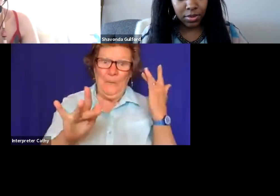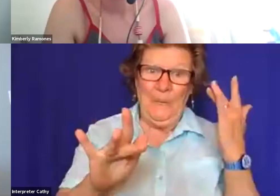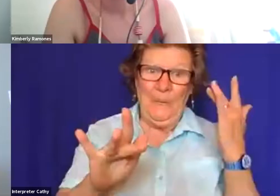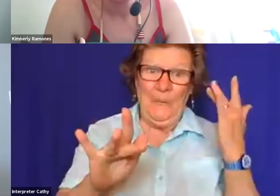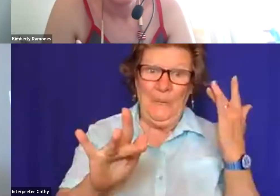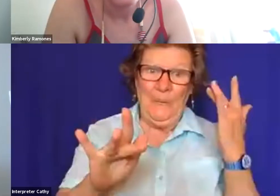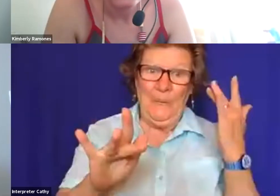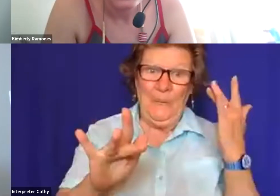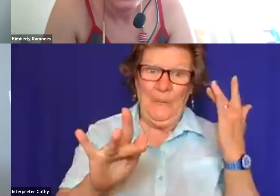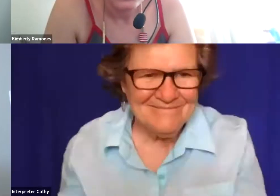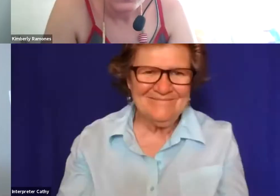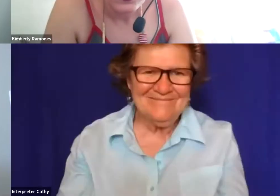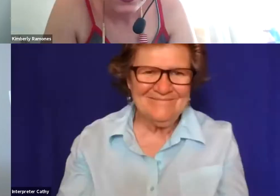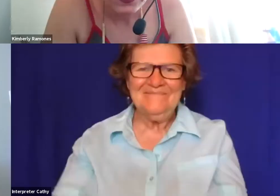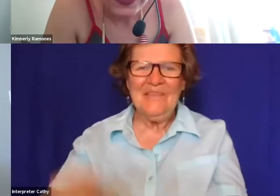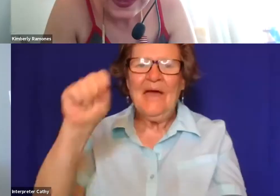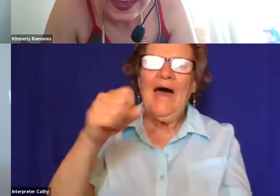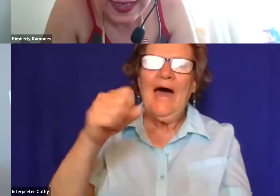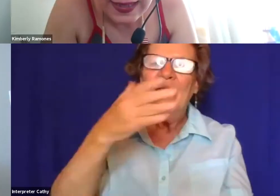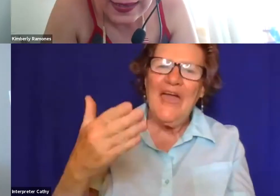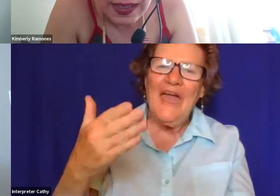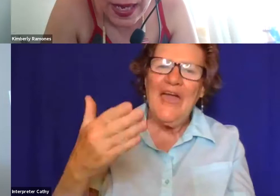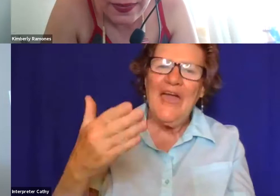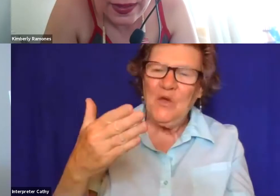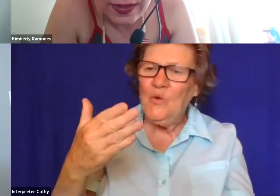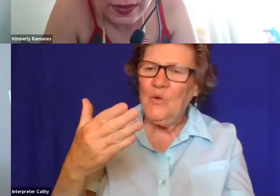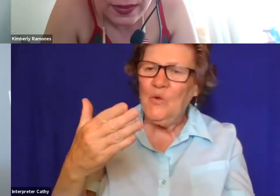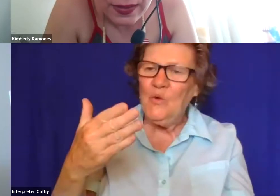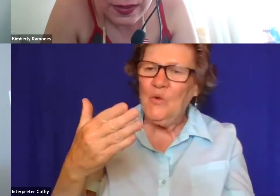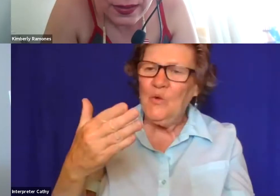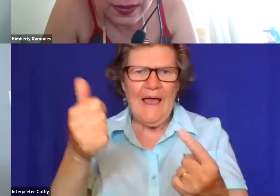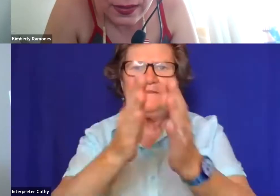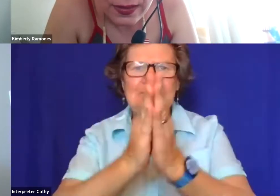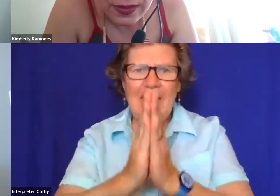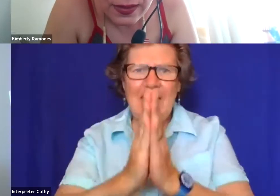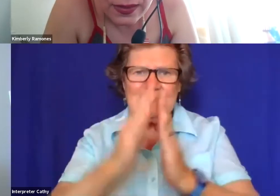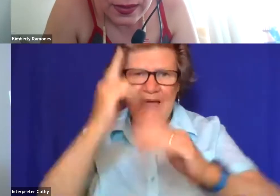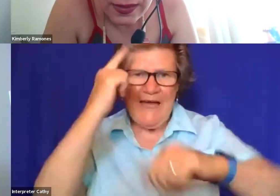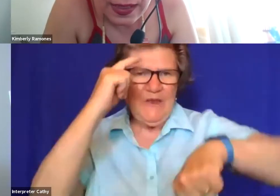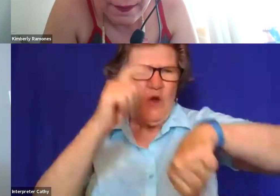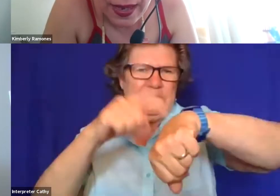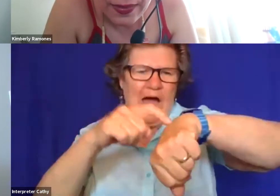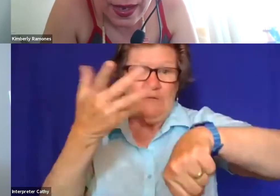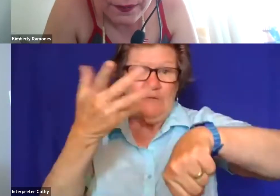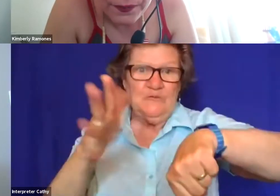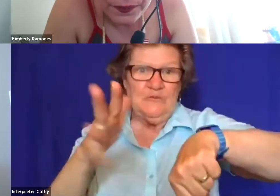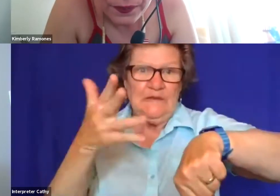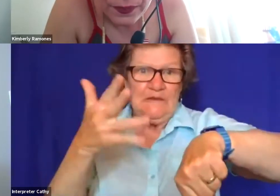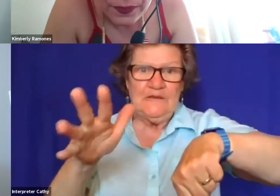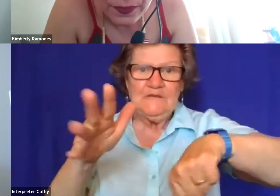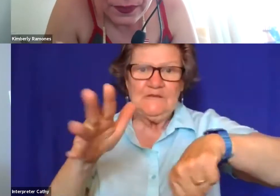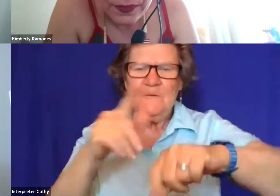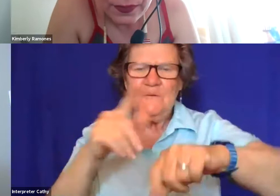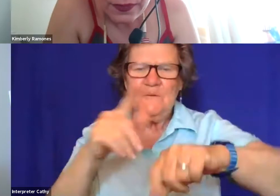Yes, thanks, Shavonda. Somebody is asking, I know we're up on time, and there's still some really great